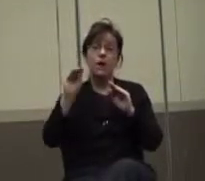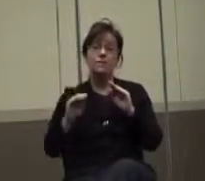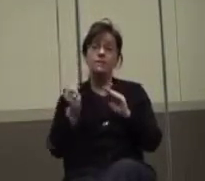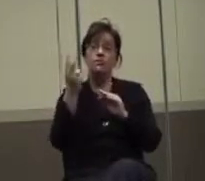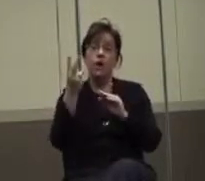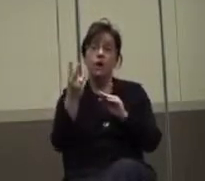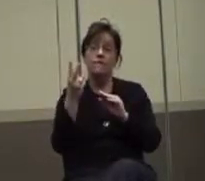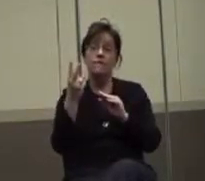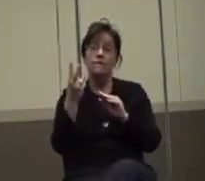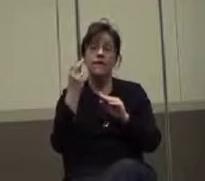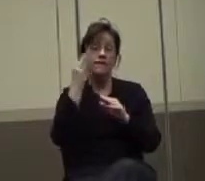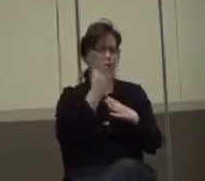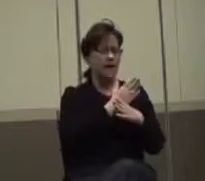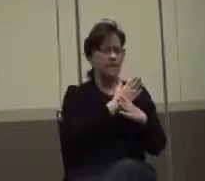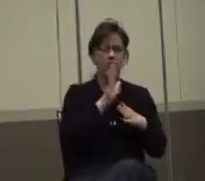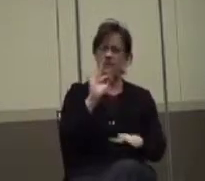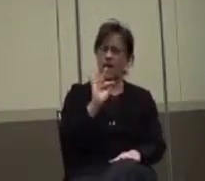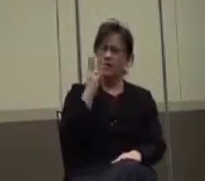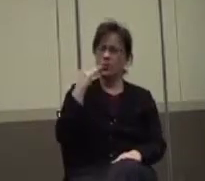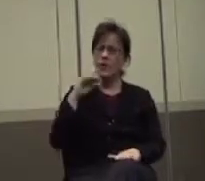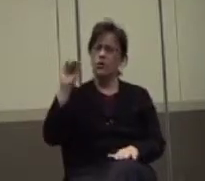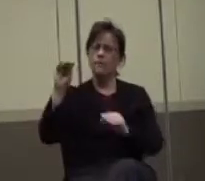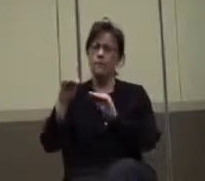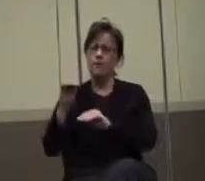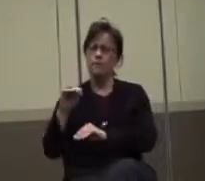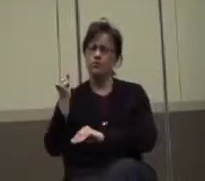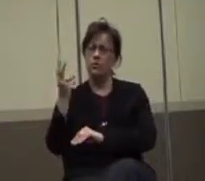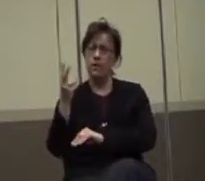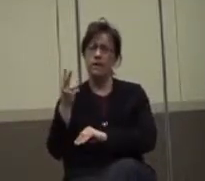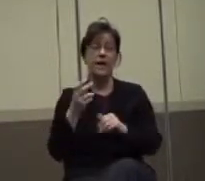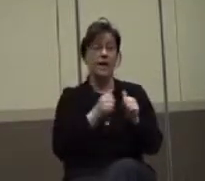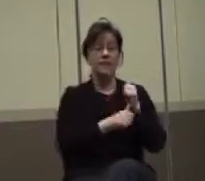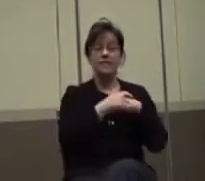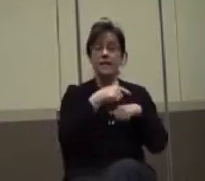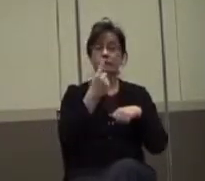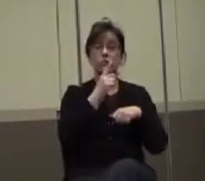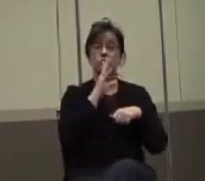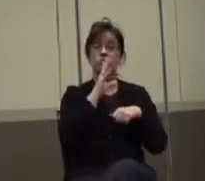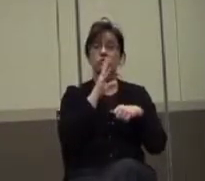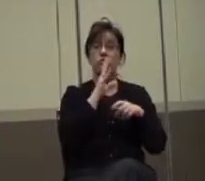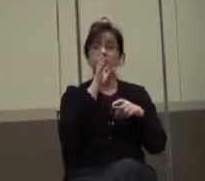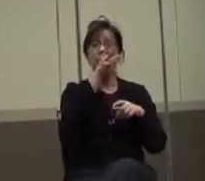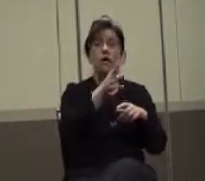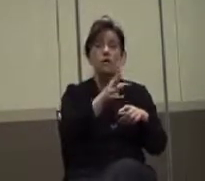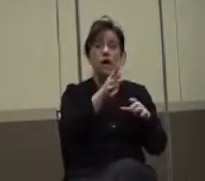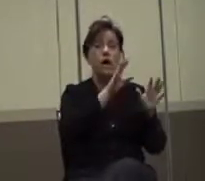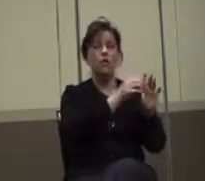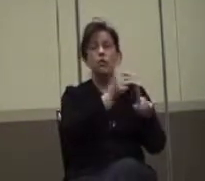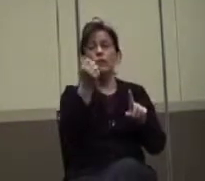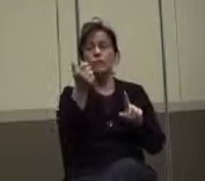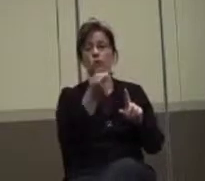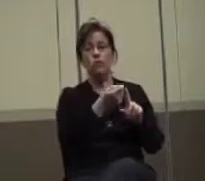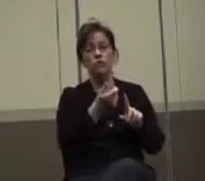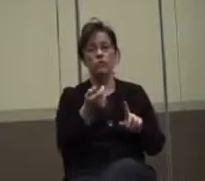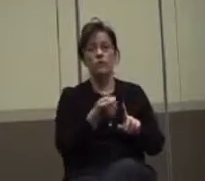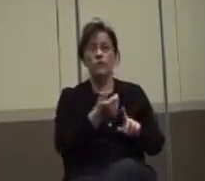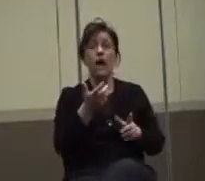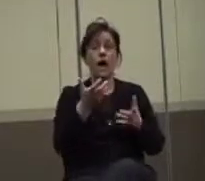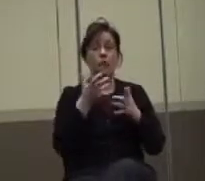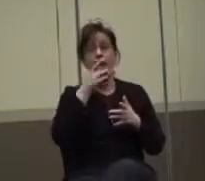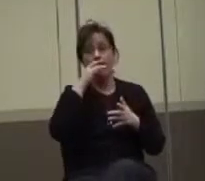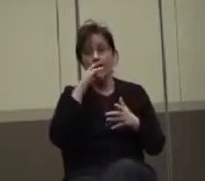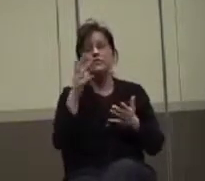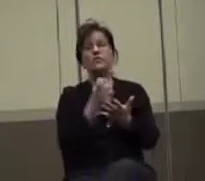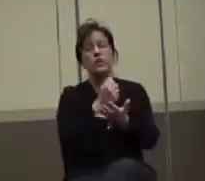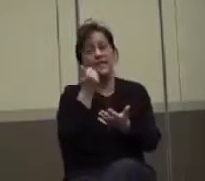was 9? And I'm going to remove one every time somebody talks out. I want kids to win. Anytime, now I've